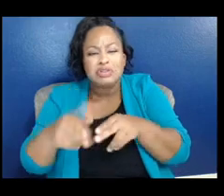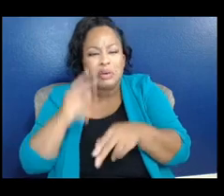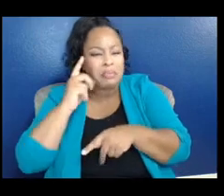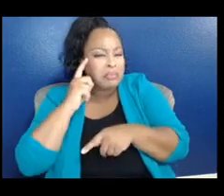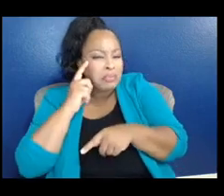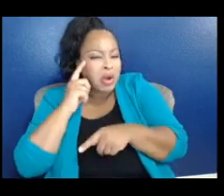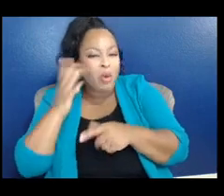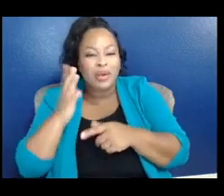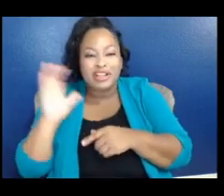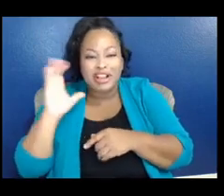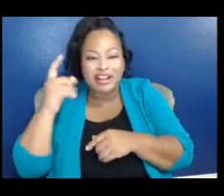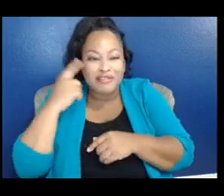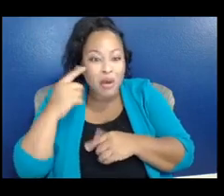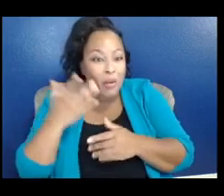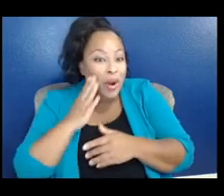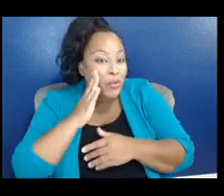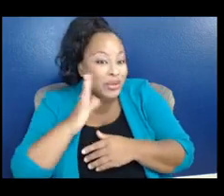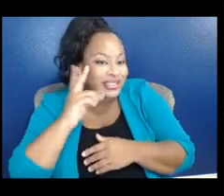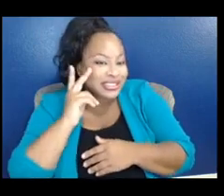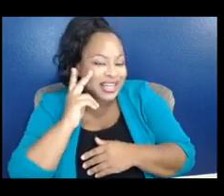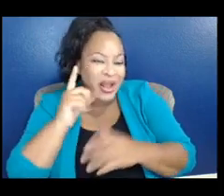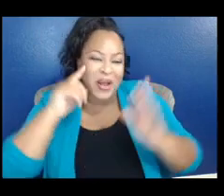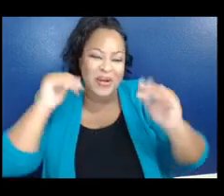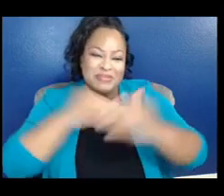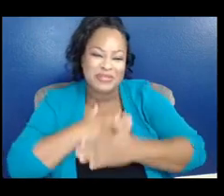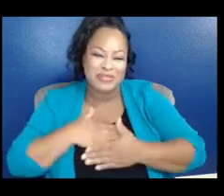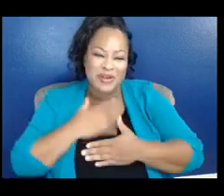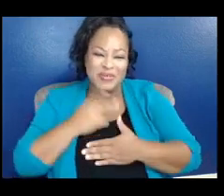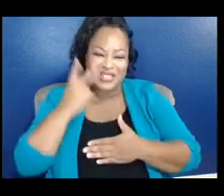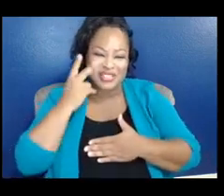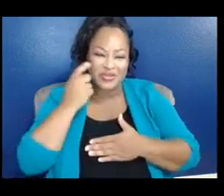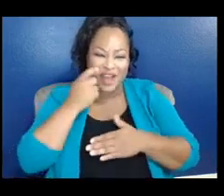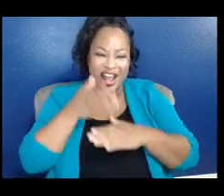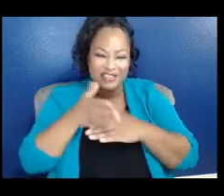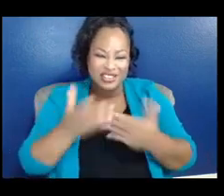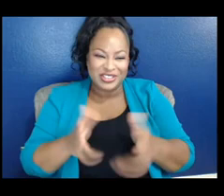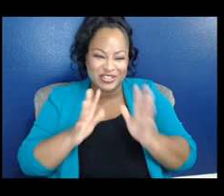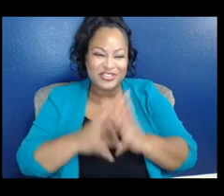come. I hope you enjoy, and I'll see you right after it's over.